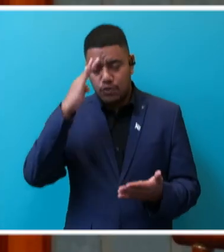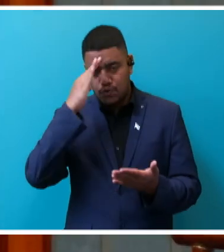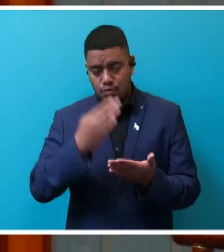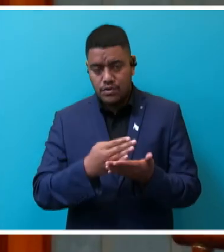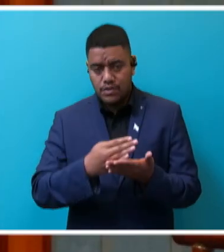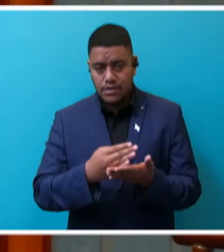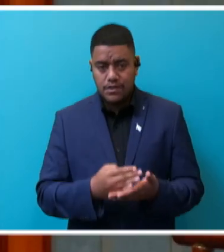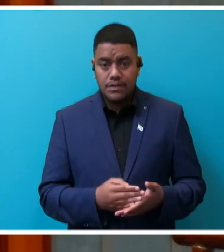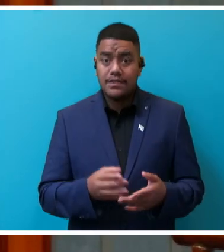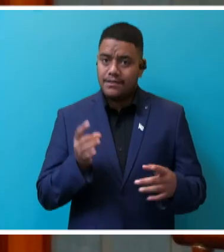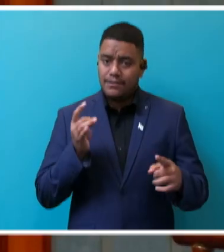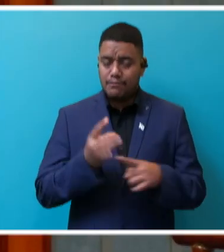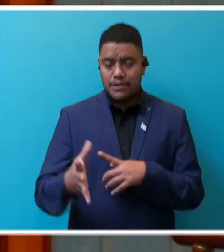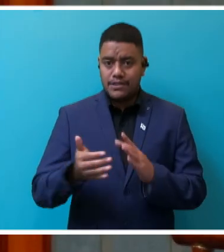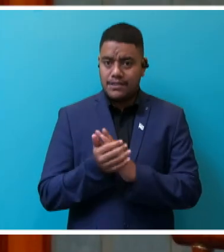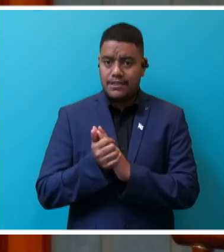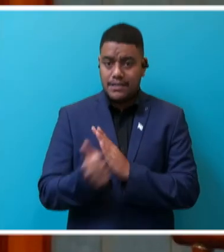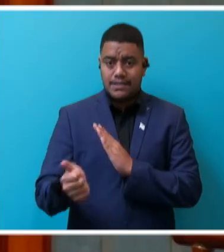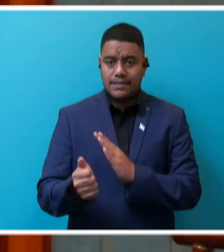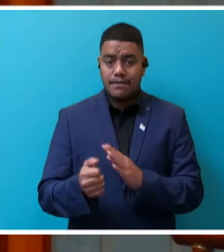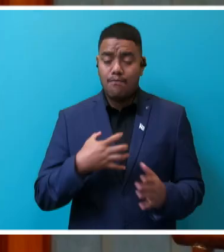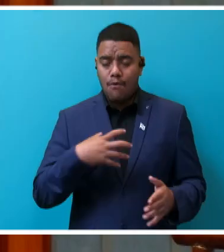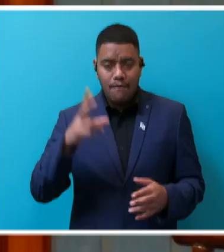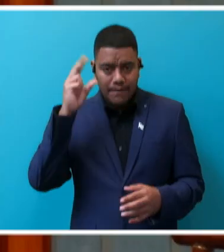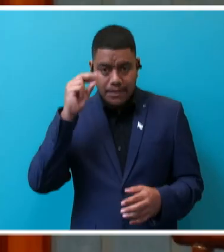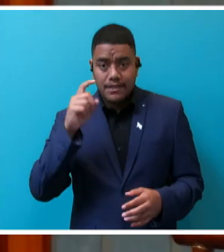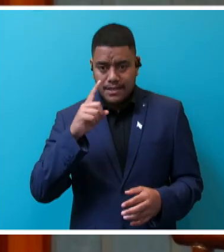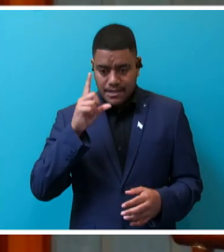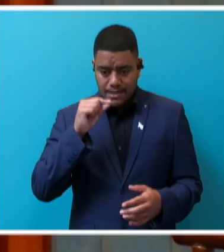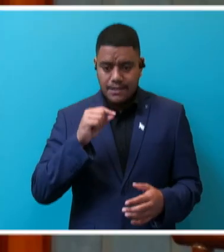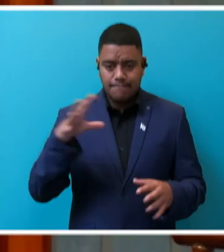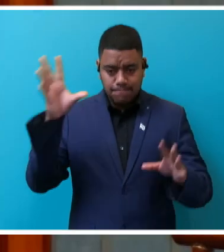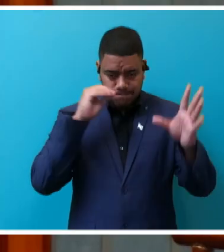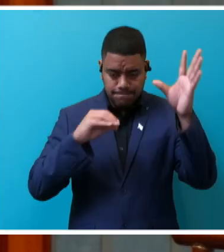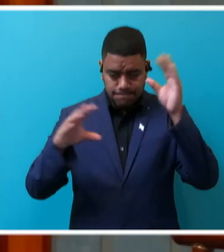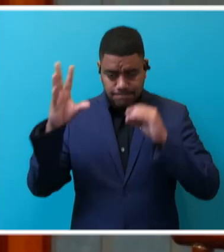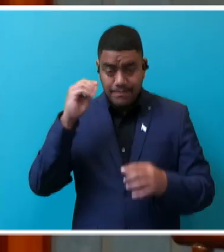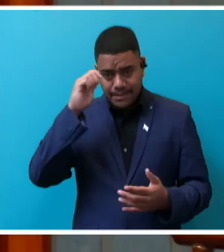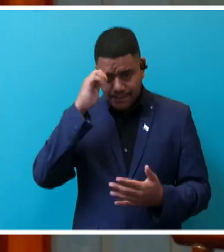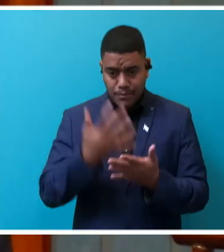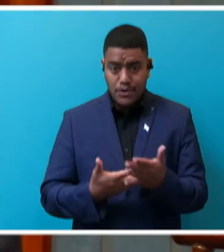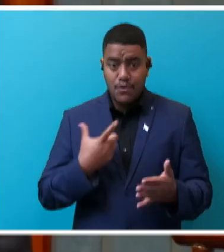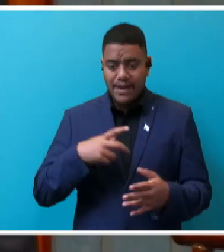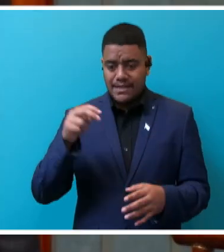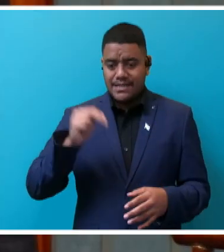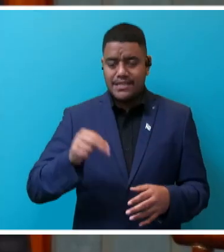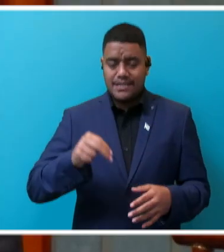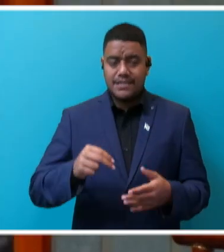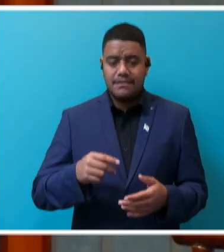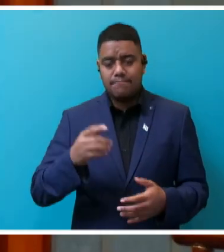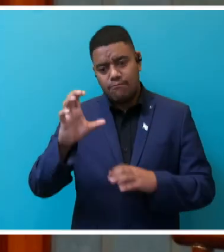with special skills so that more Fijians can gain the technical expertise demanded by sectors such as